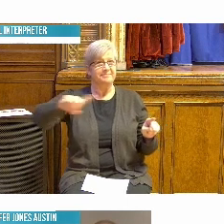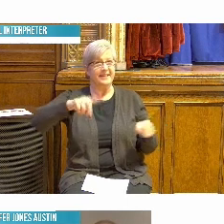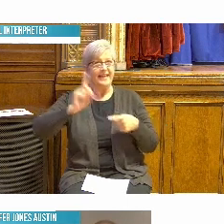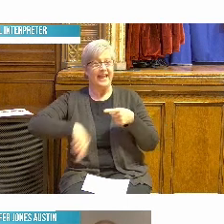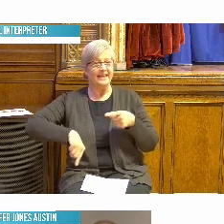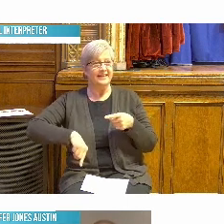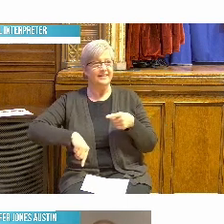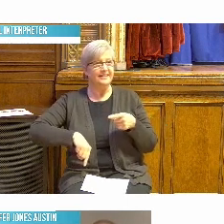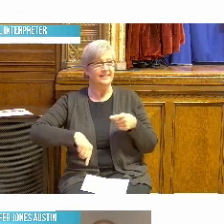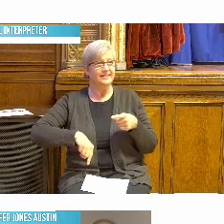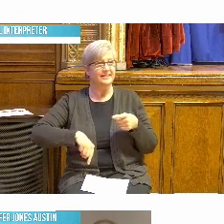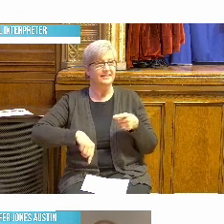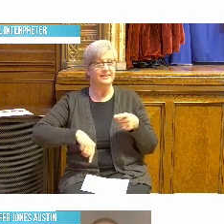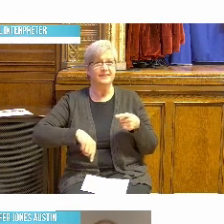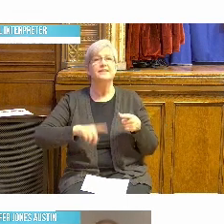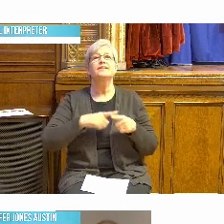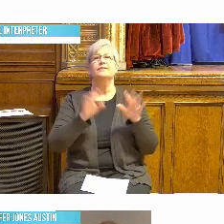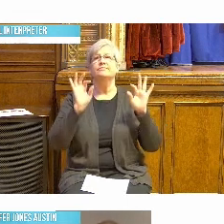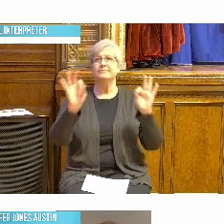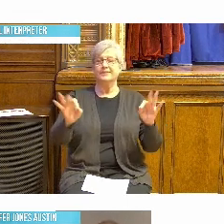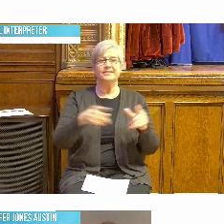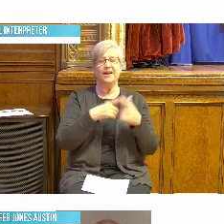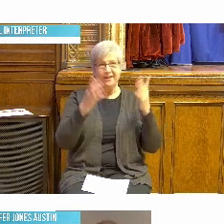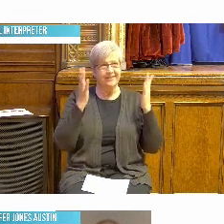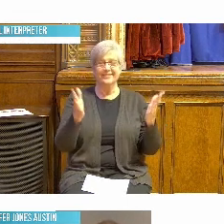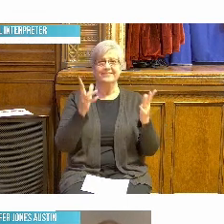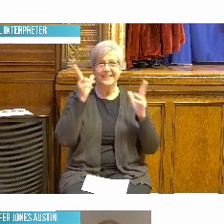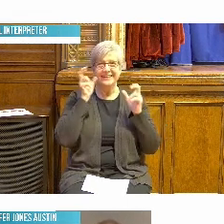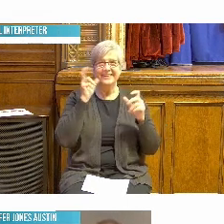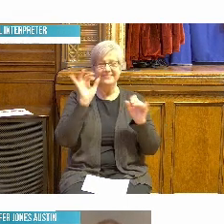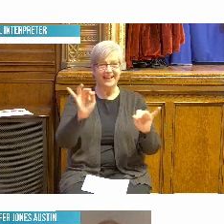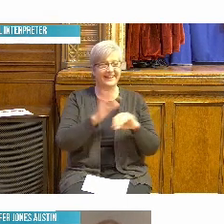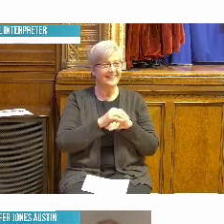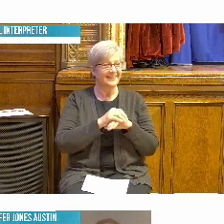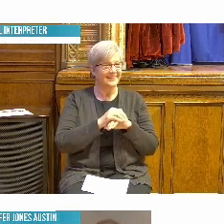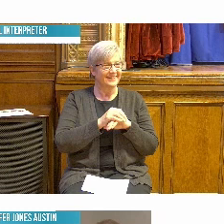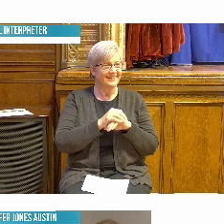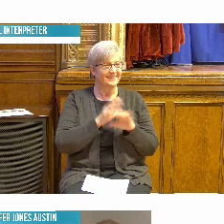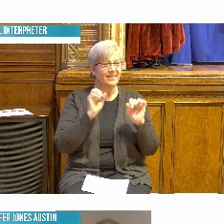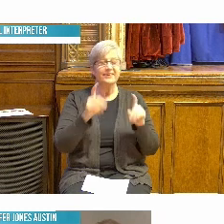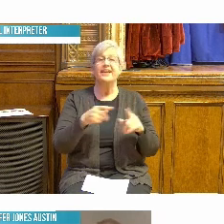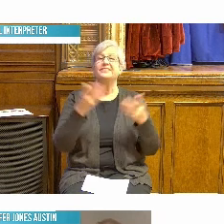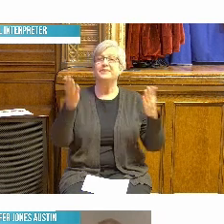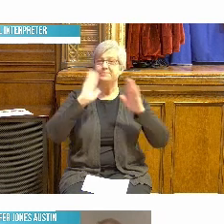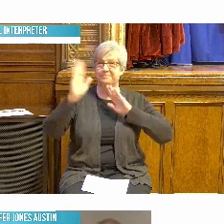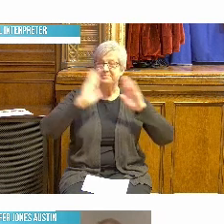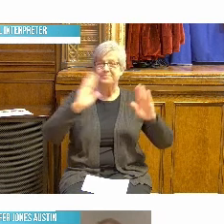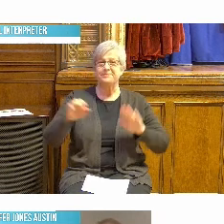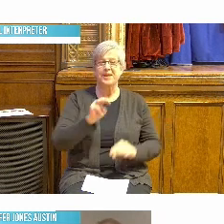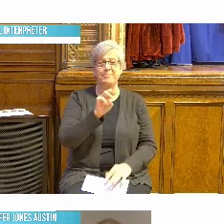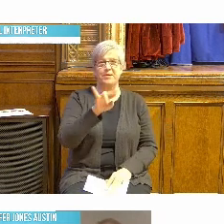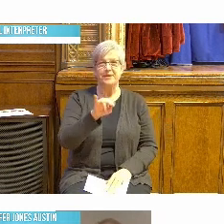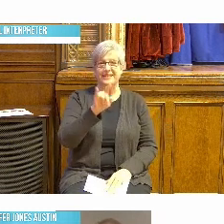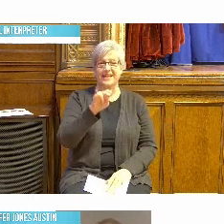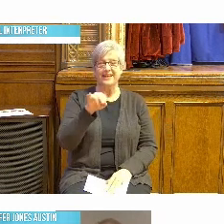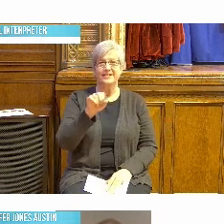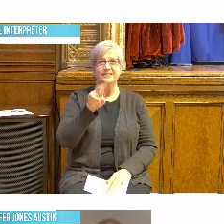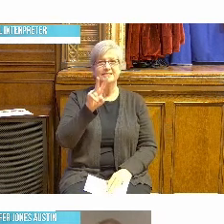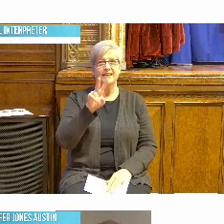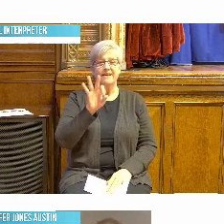I'm not talking to the ether. There you go. There you go. We can hear you now. All right, greetings, everyone. Lori Daniel Favors, Brooklyn, New